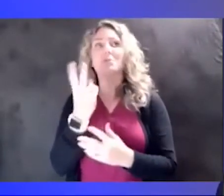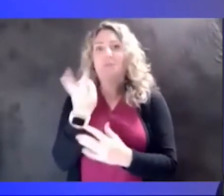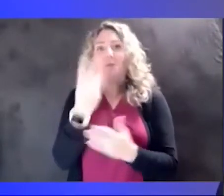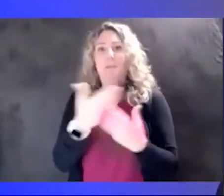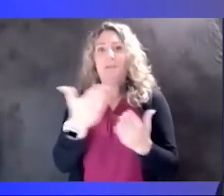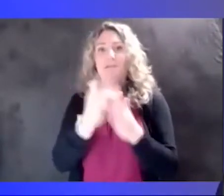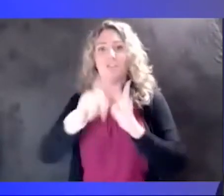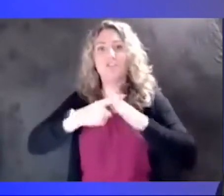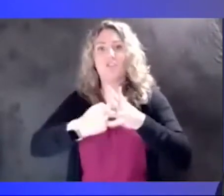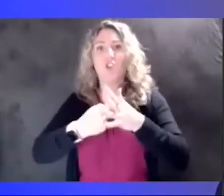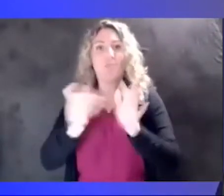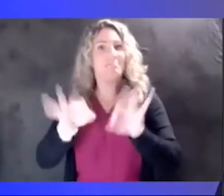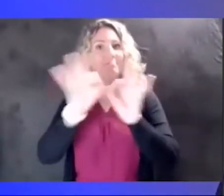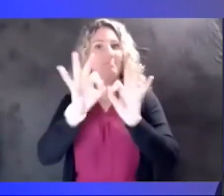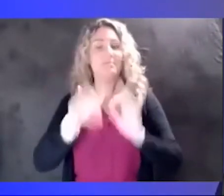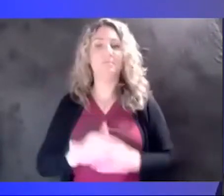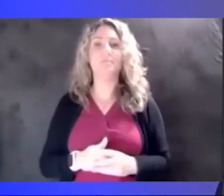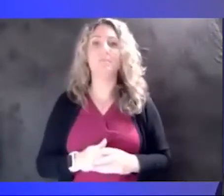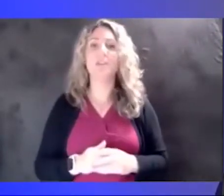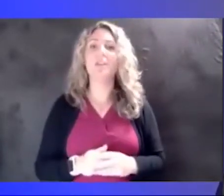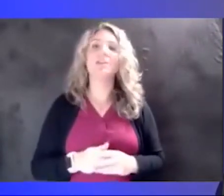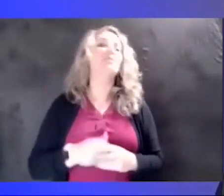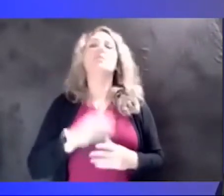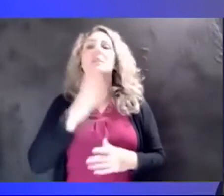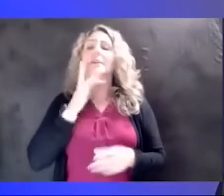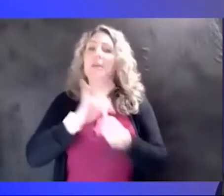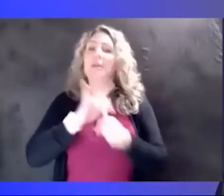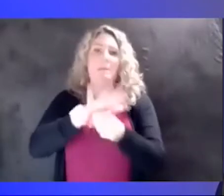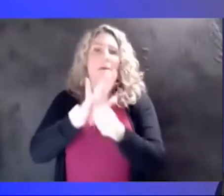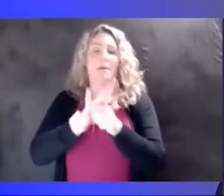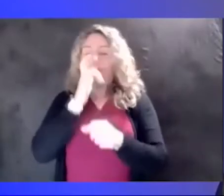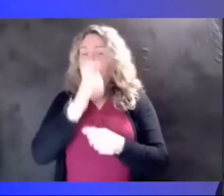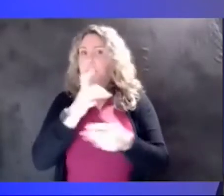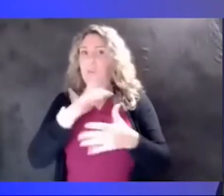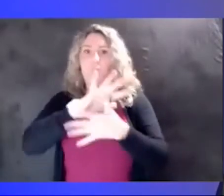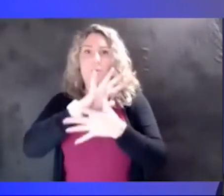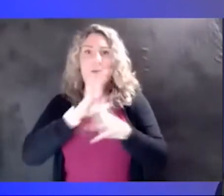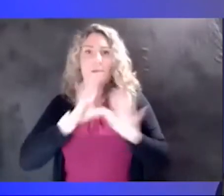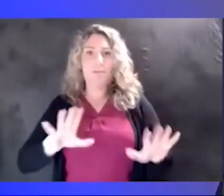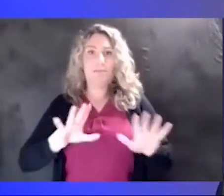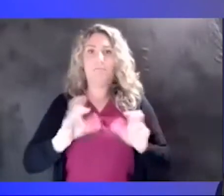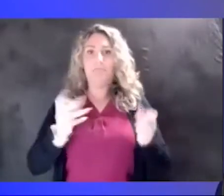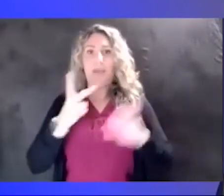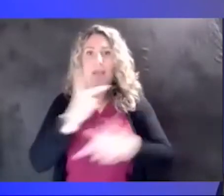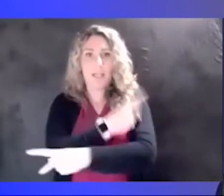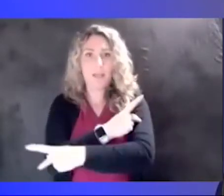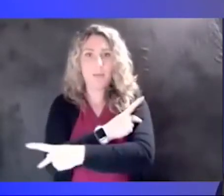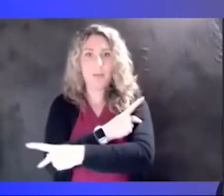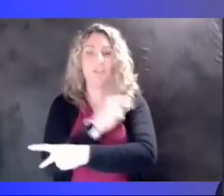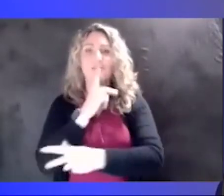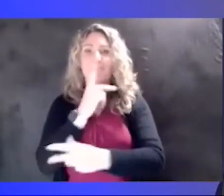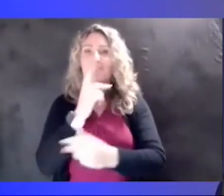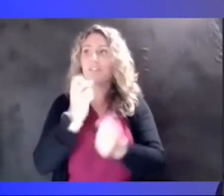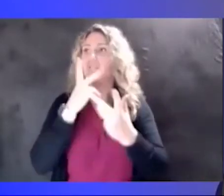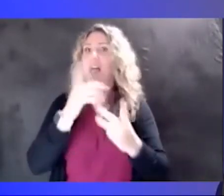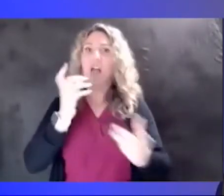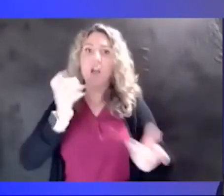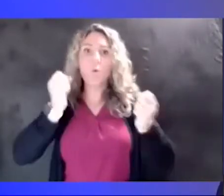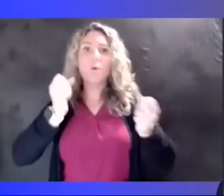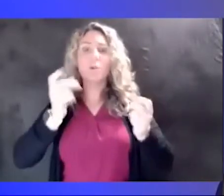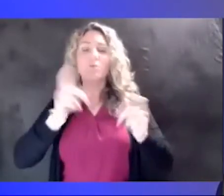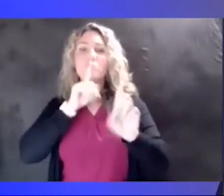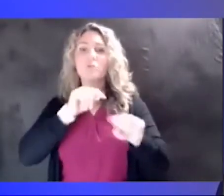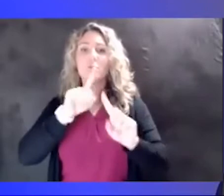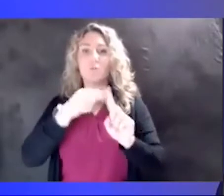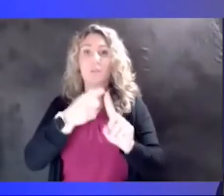key. I would say sugary beverages, don't make them a primary. We see a lot of patients have a lot of quick results once they just